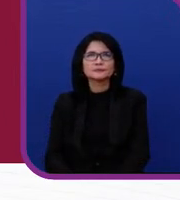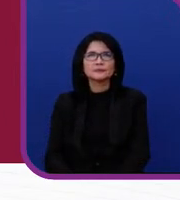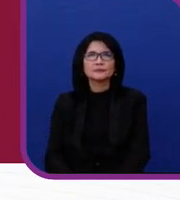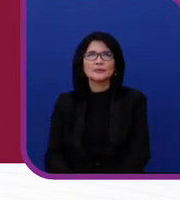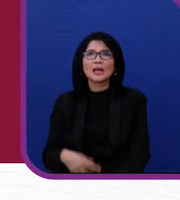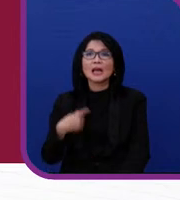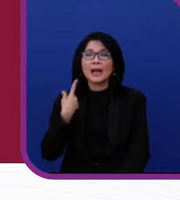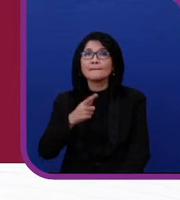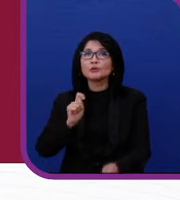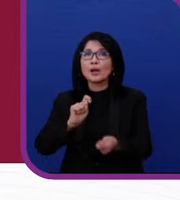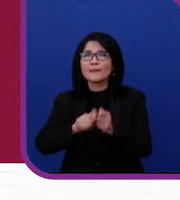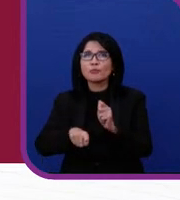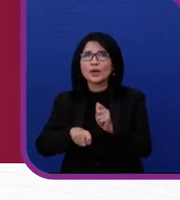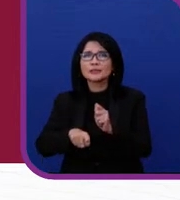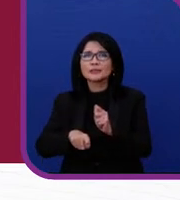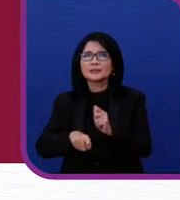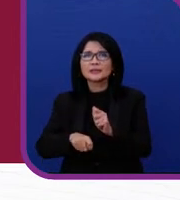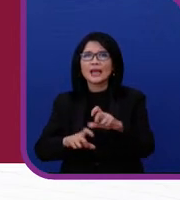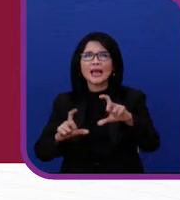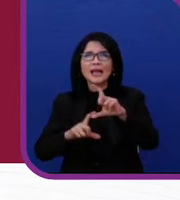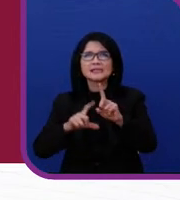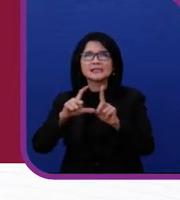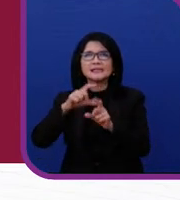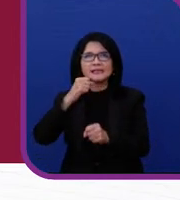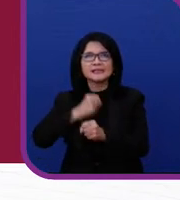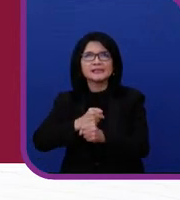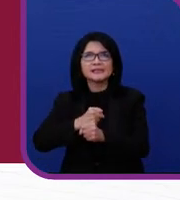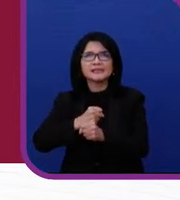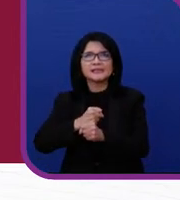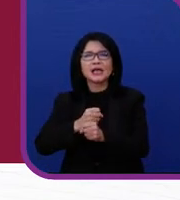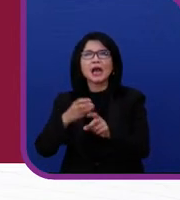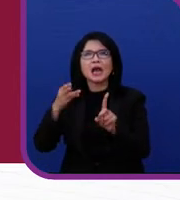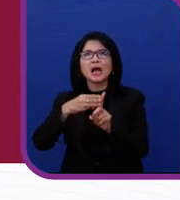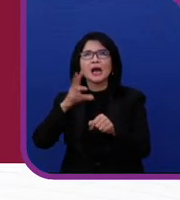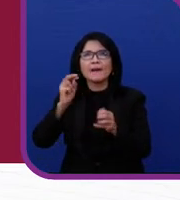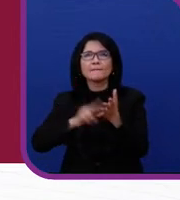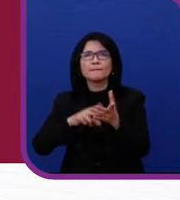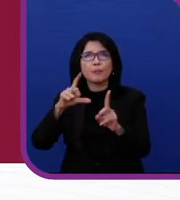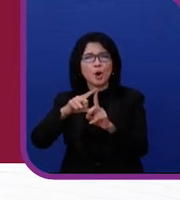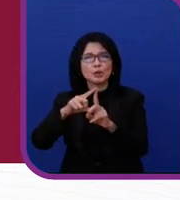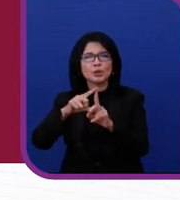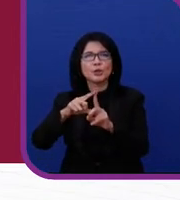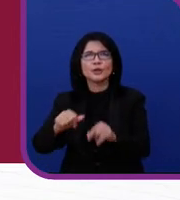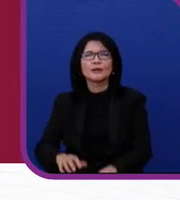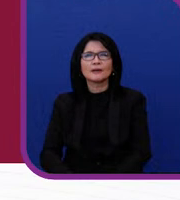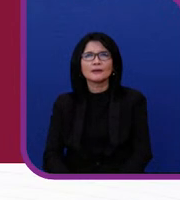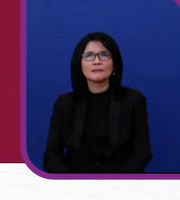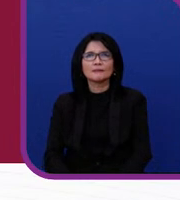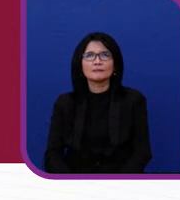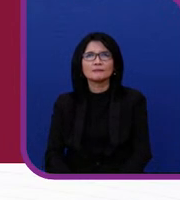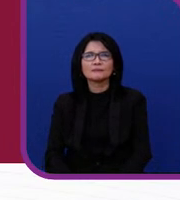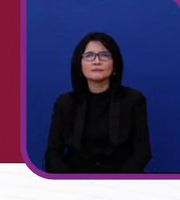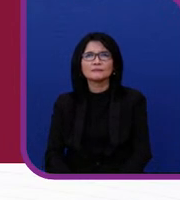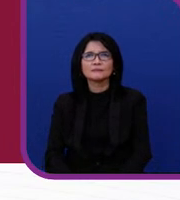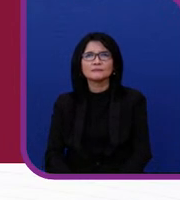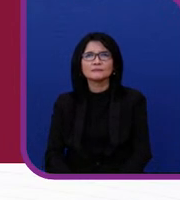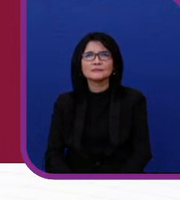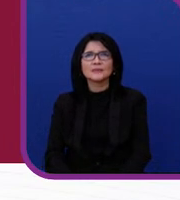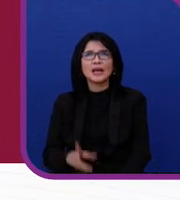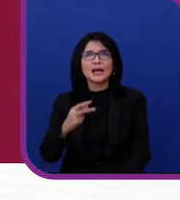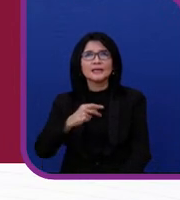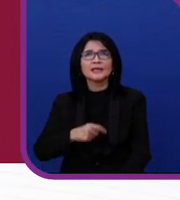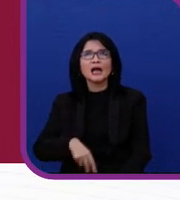the next by sukses di keyboard bisnis piton lain sc-project er with the conventional a format